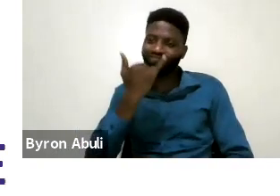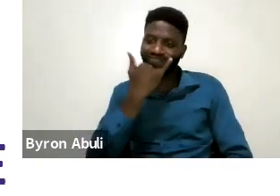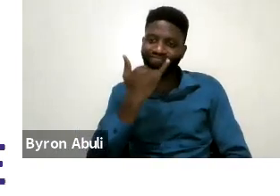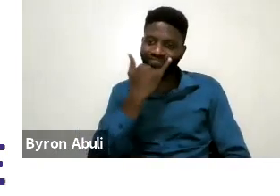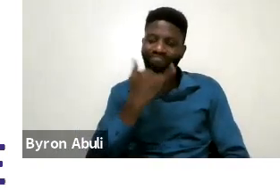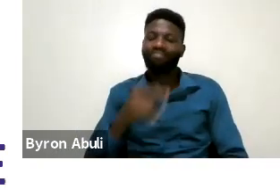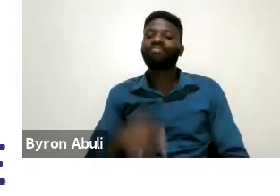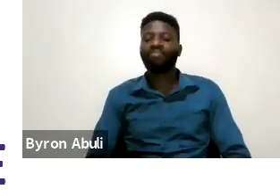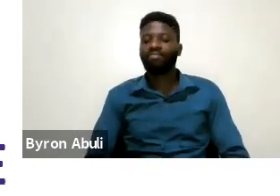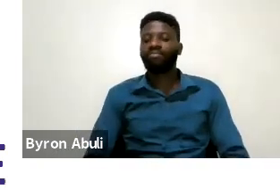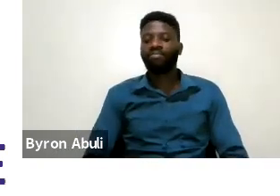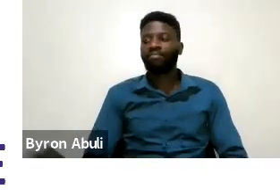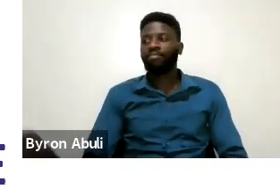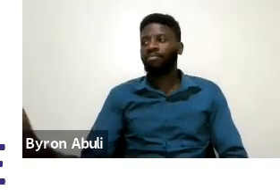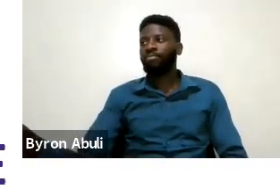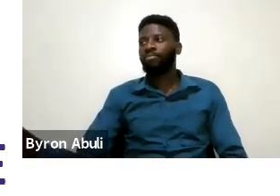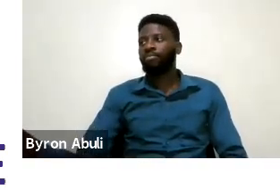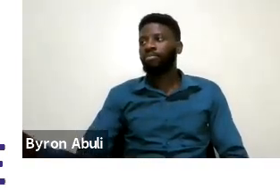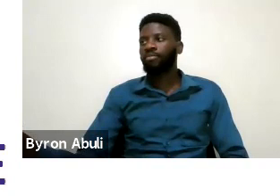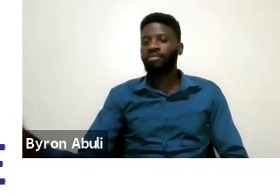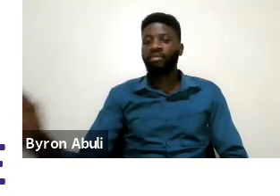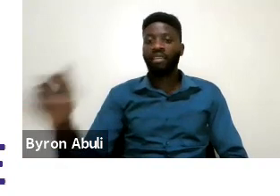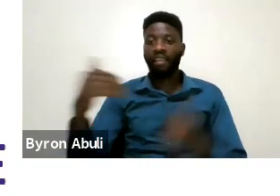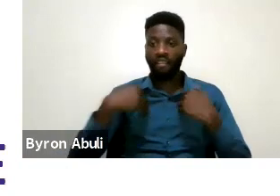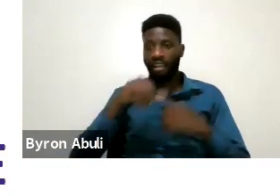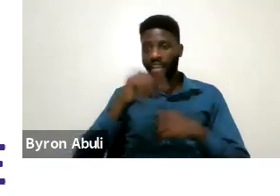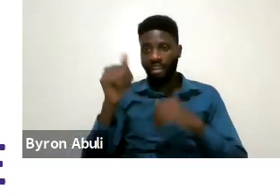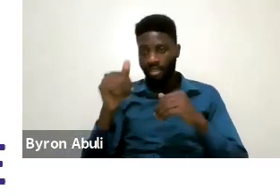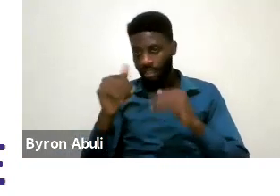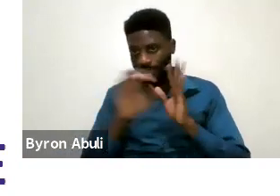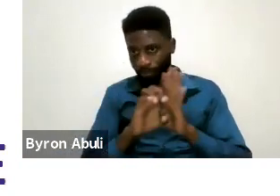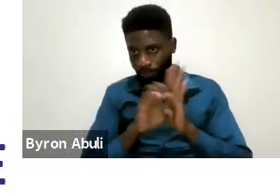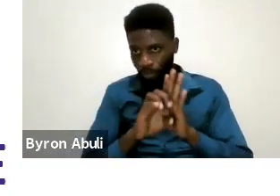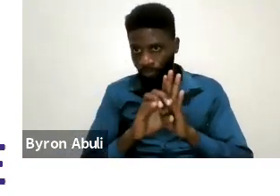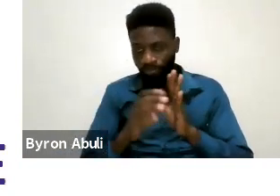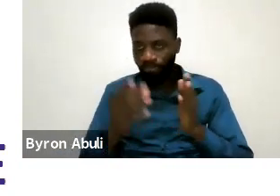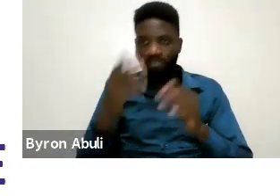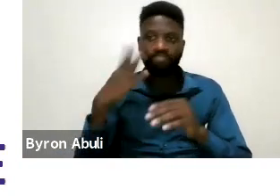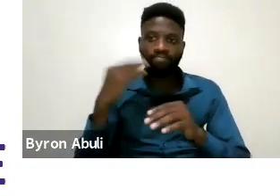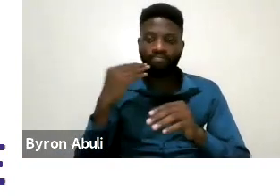prejudice. Do we have another example? Experience that